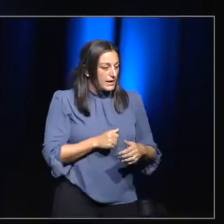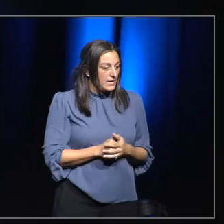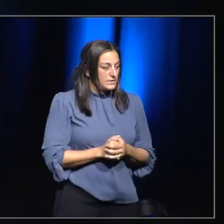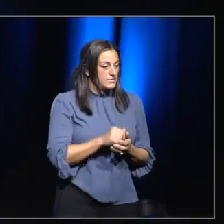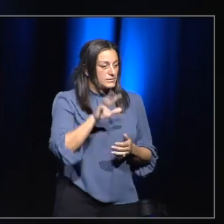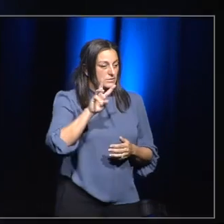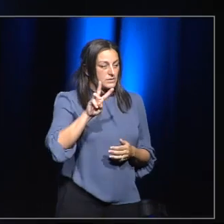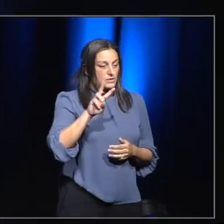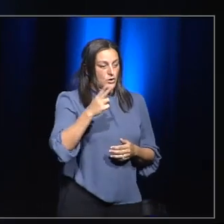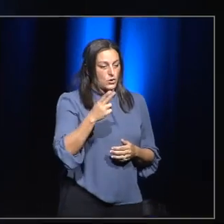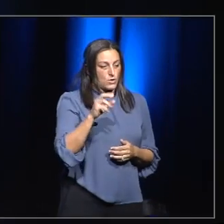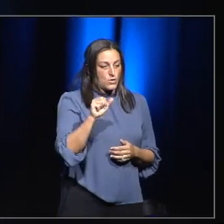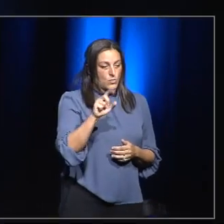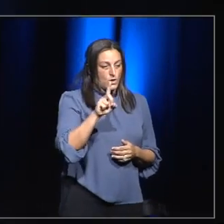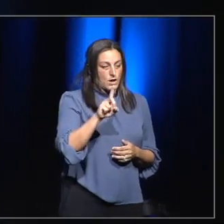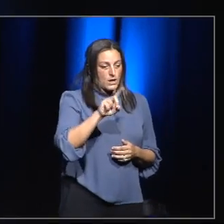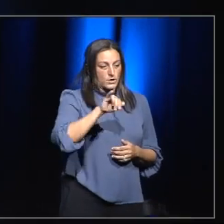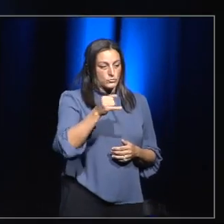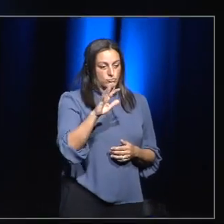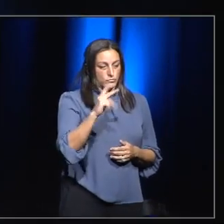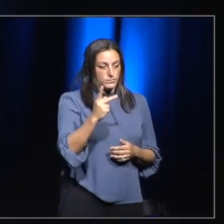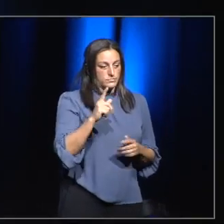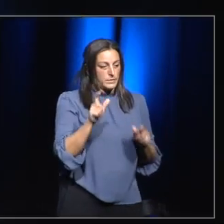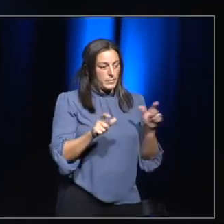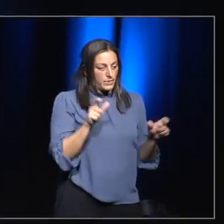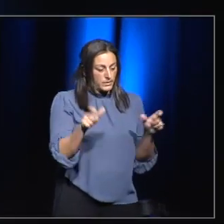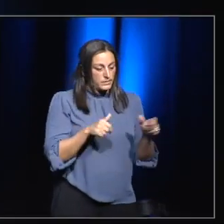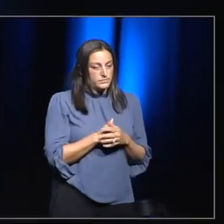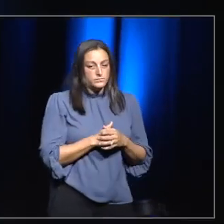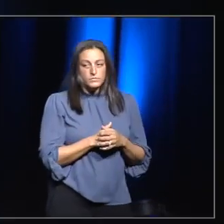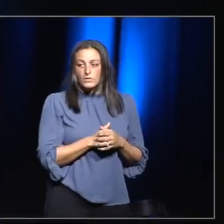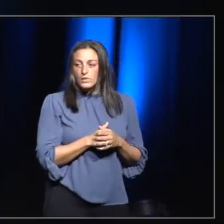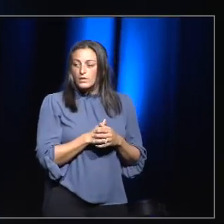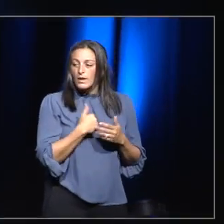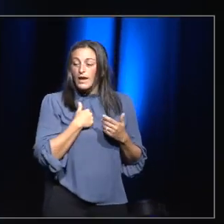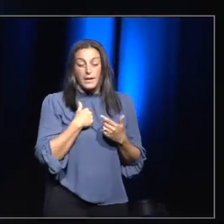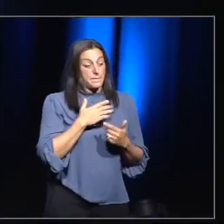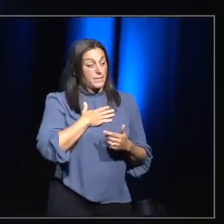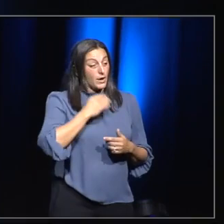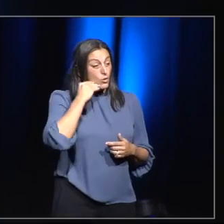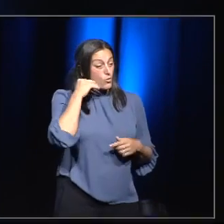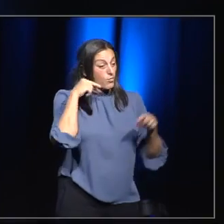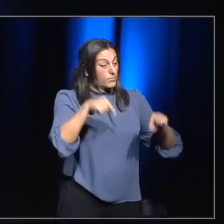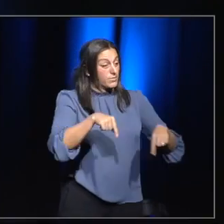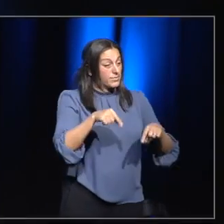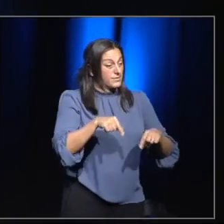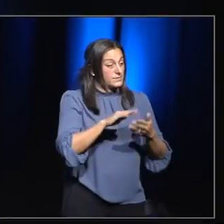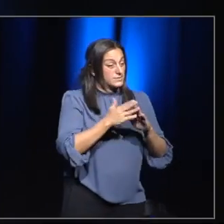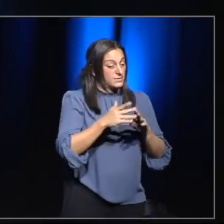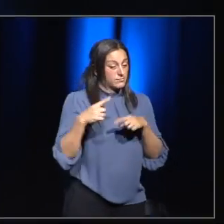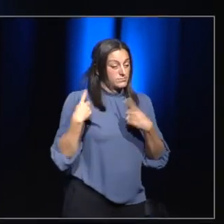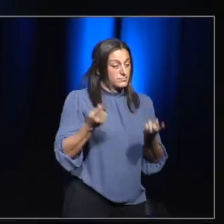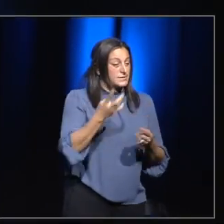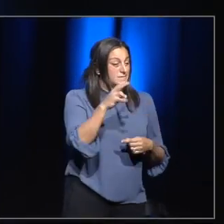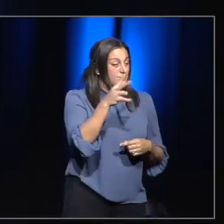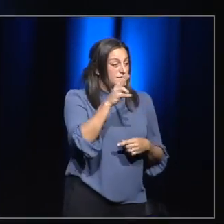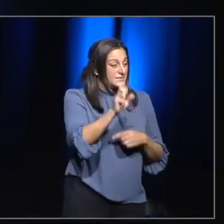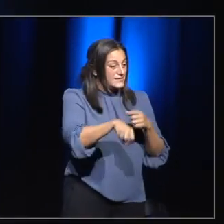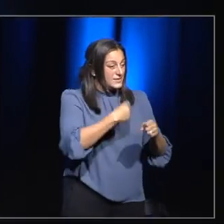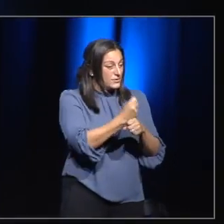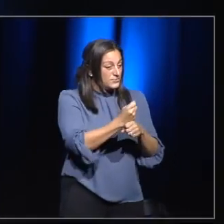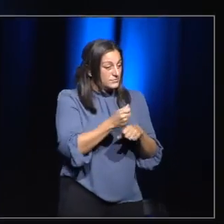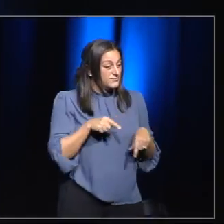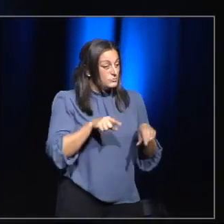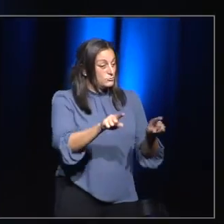Aotearoa people. I've had the privilege of calling this place home for the past 17 years, and during that